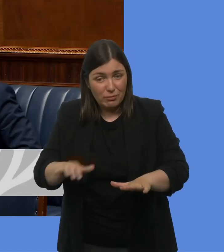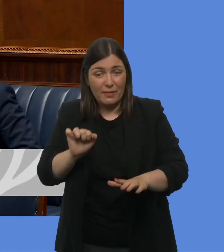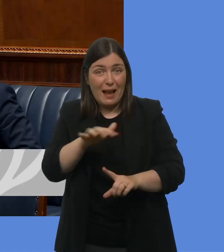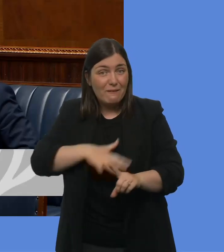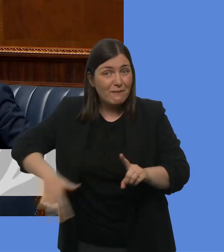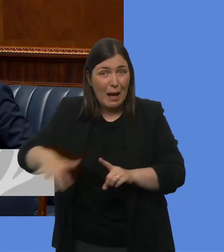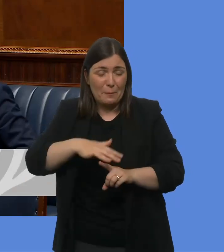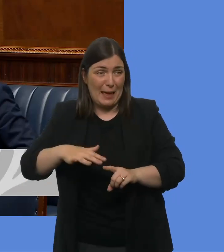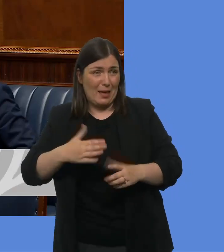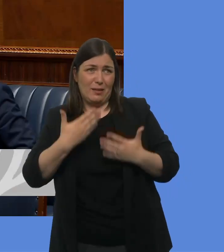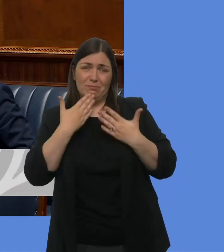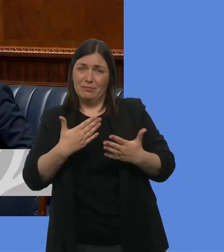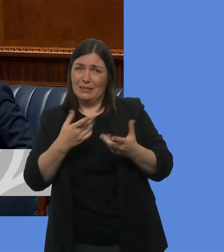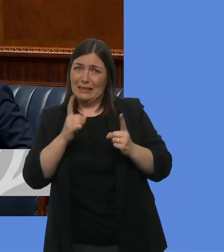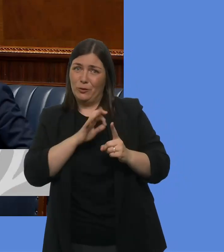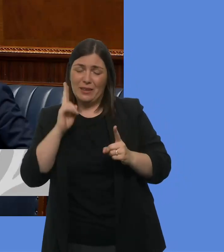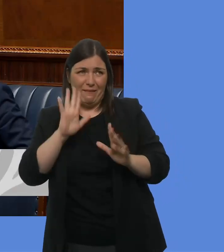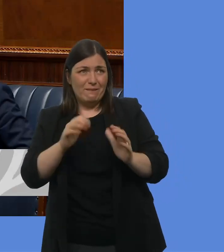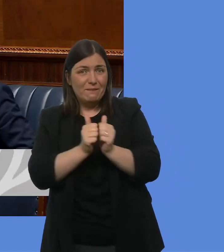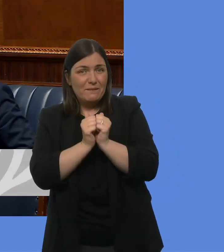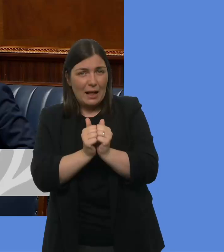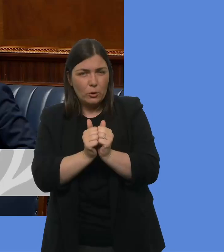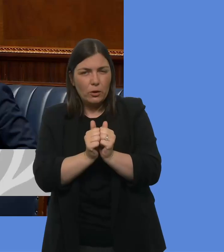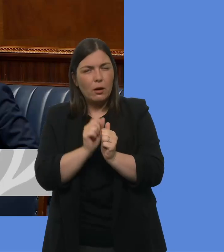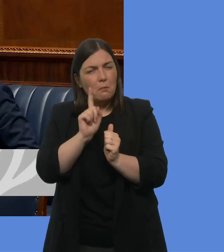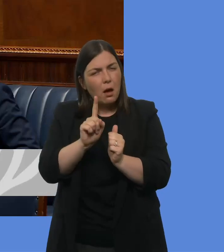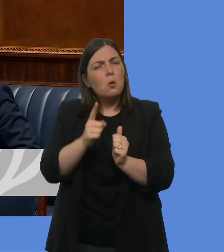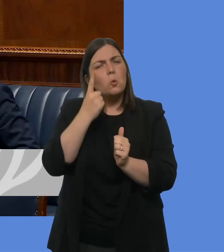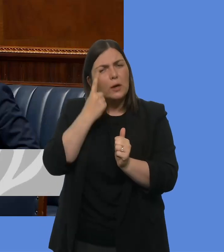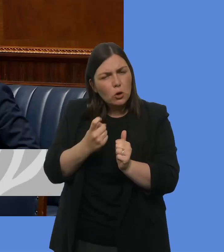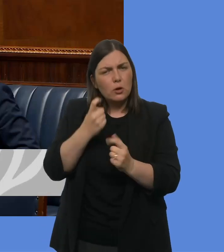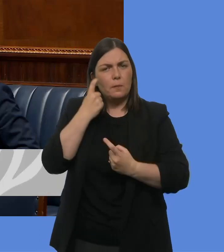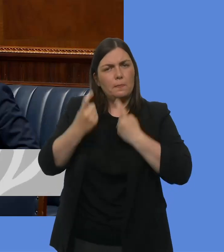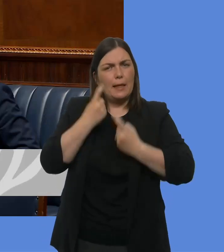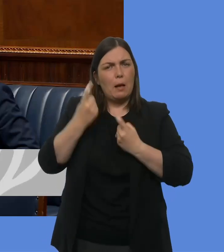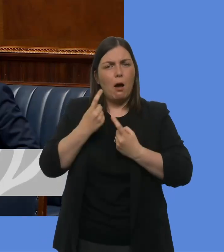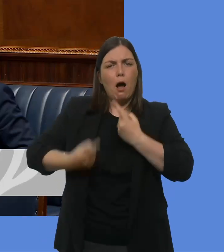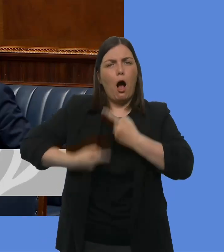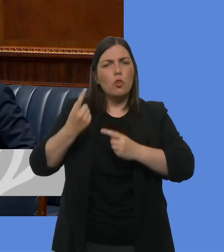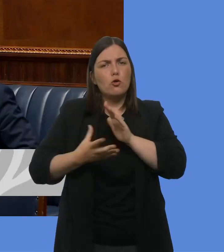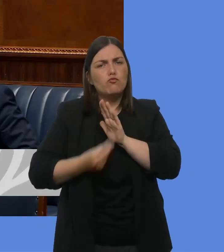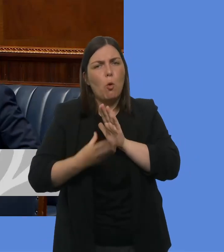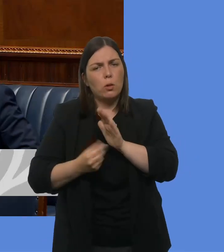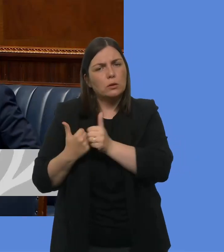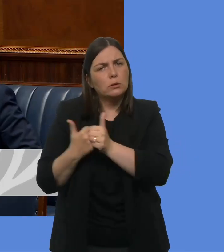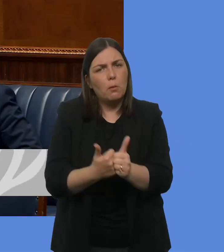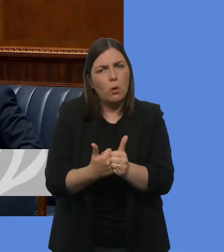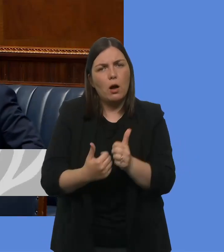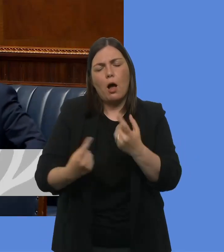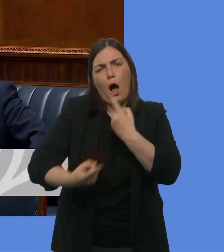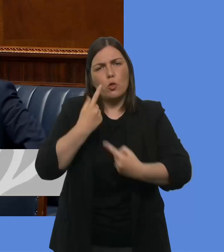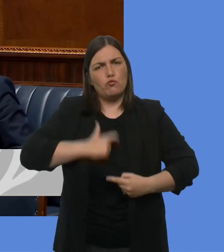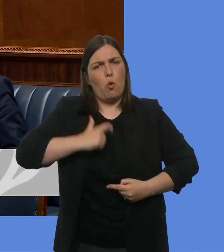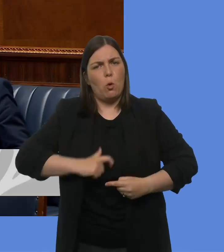role. But there are other roles that could be explored in terms of how we deliver support, potentially specialist classroom assistants or communication